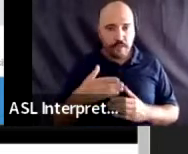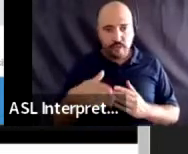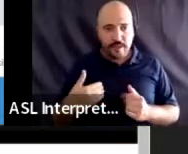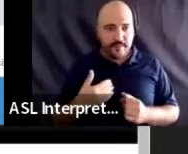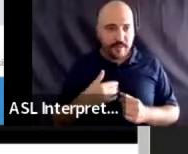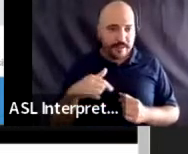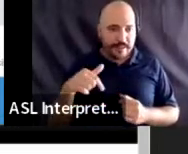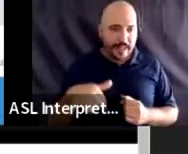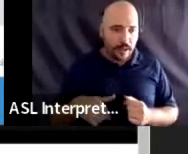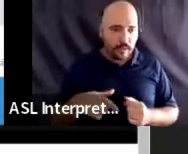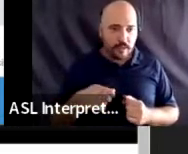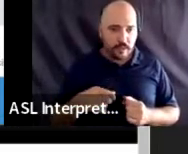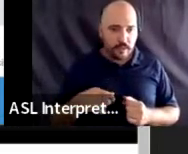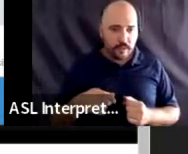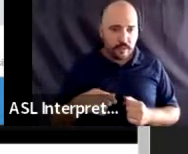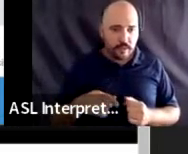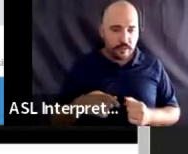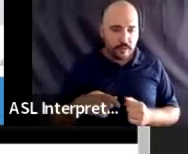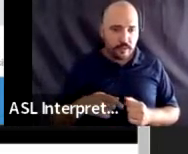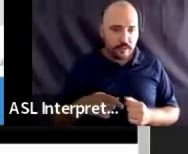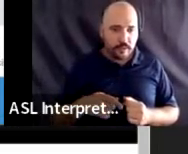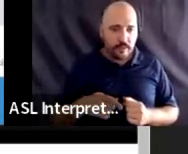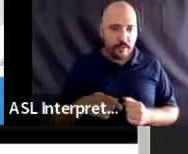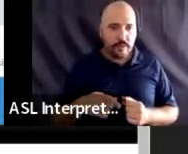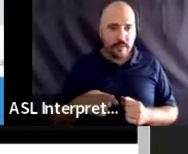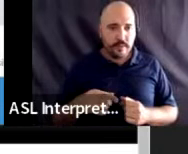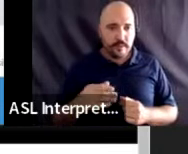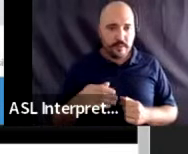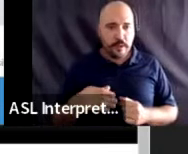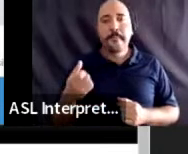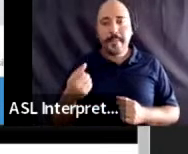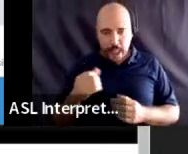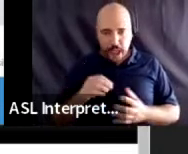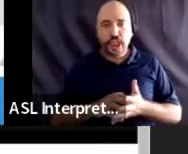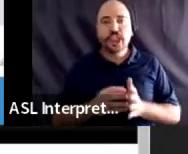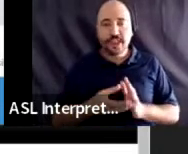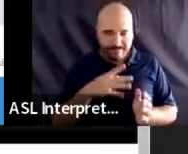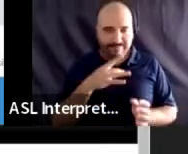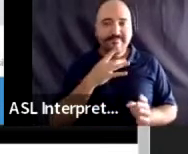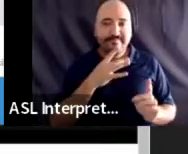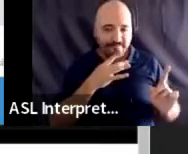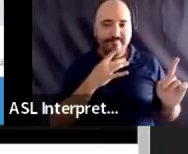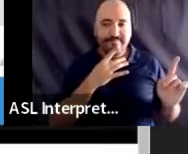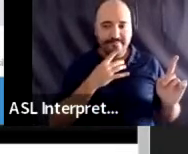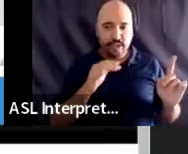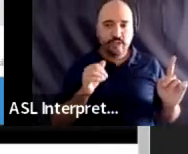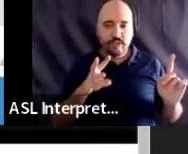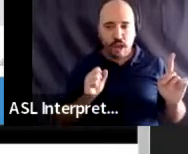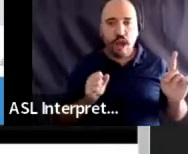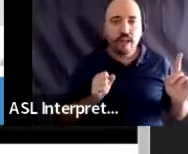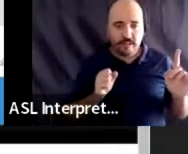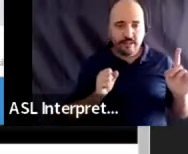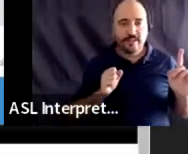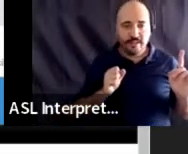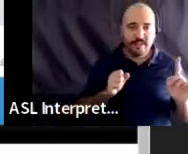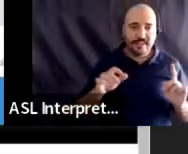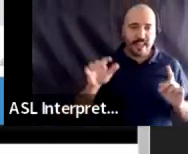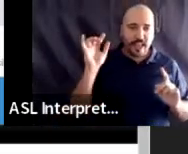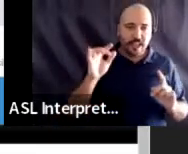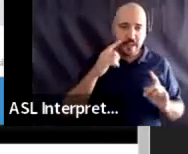press down arrow. Cook. List with 1 items. Milk and cookies. 1 of 1. Milk and To move to cookies an item, press sounds the good. arrow I'm going to keys. press enter.